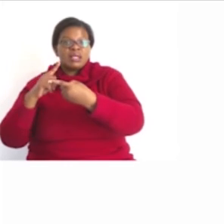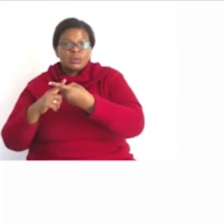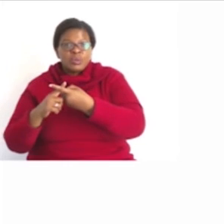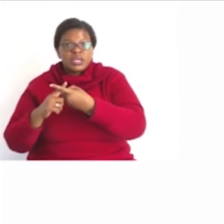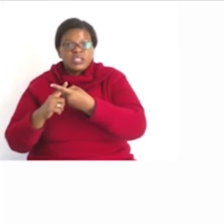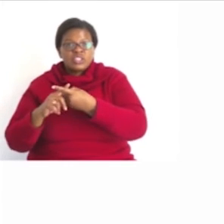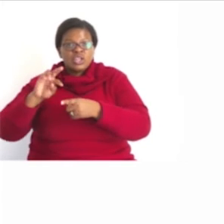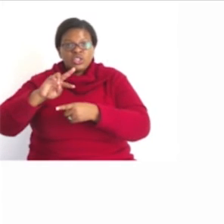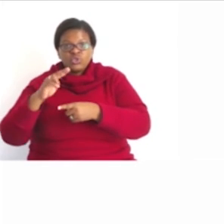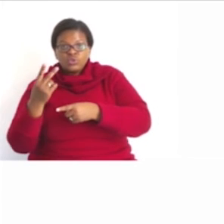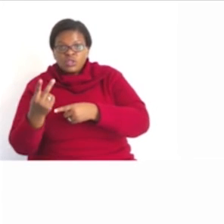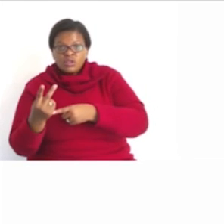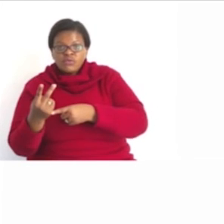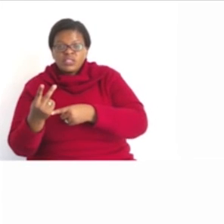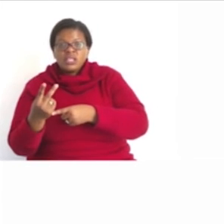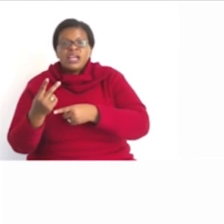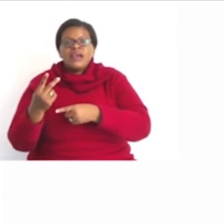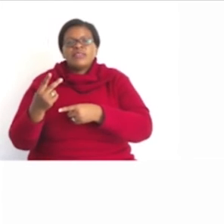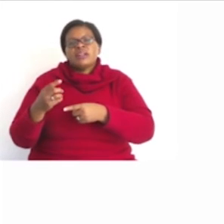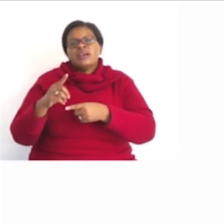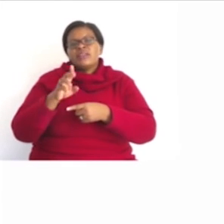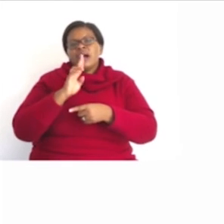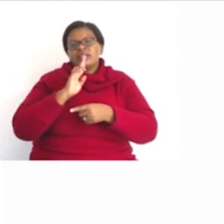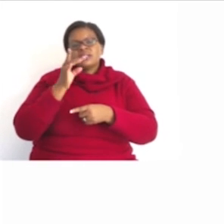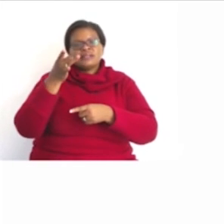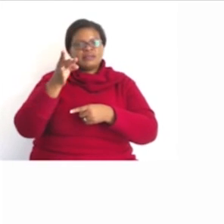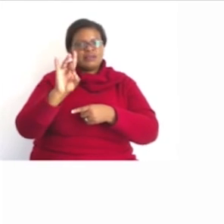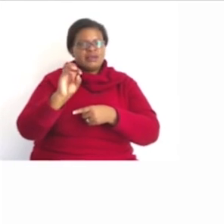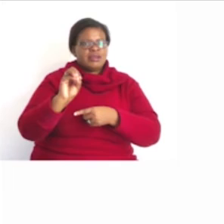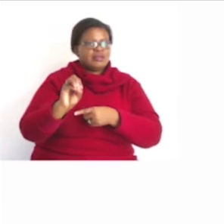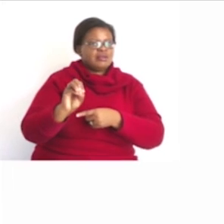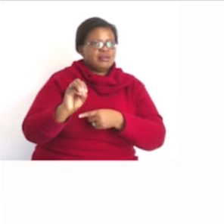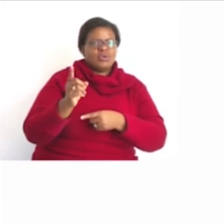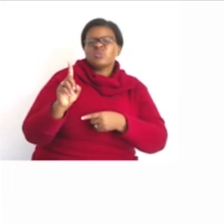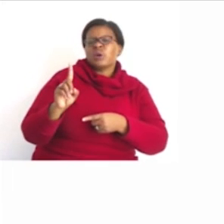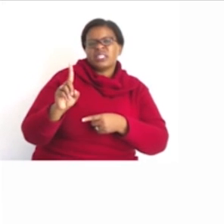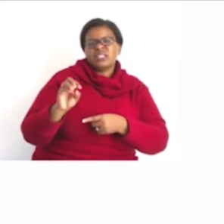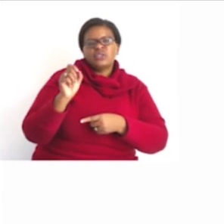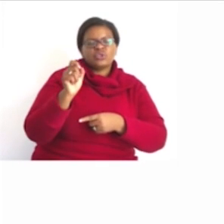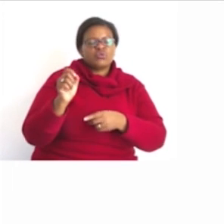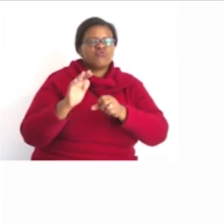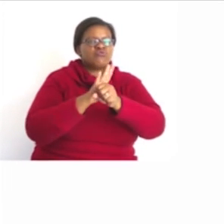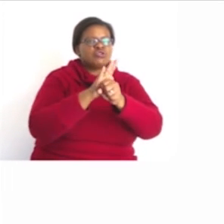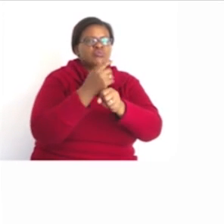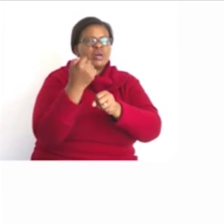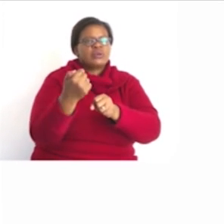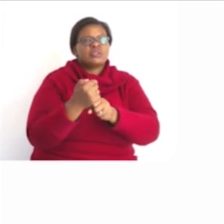And the inverse operation, multiplication, whereby we'll get 80.